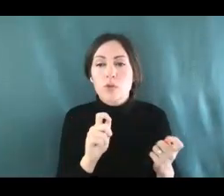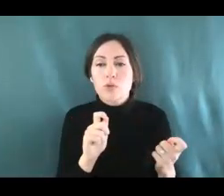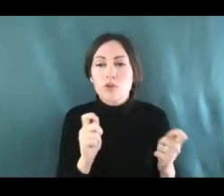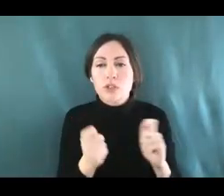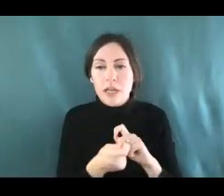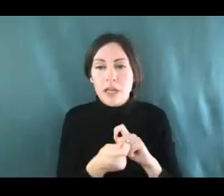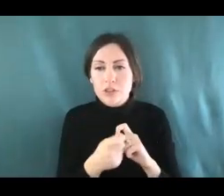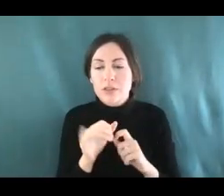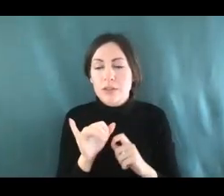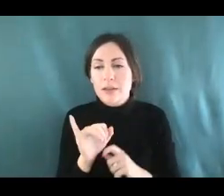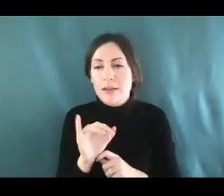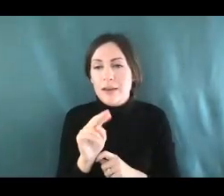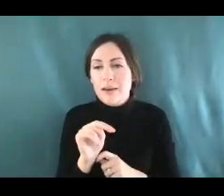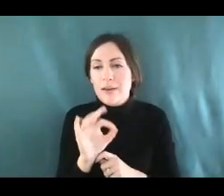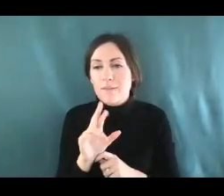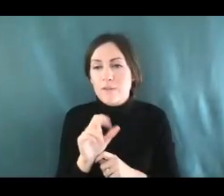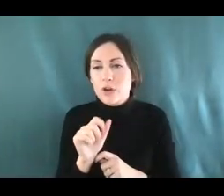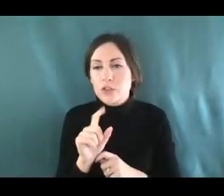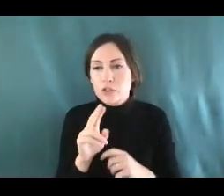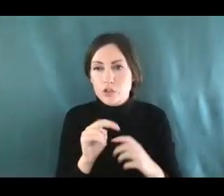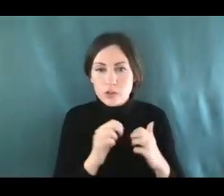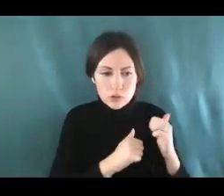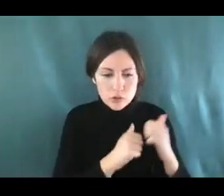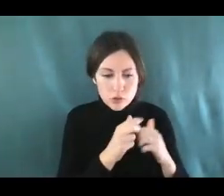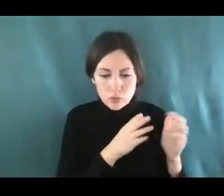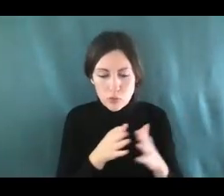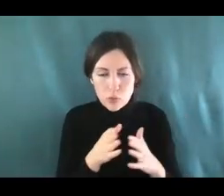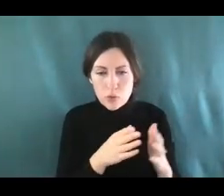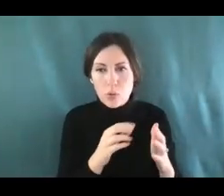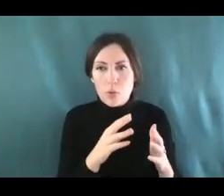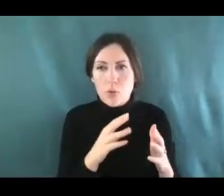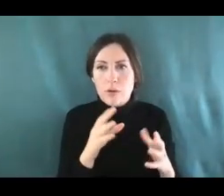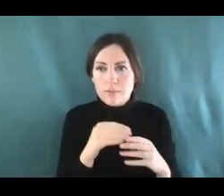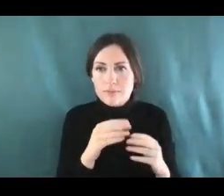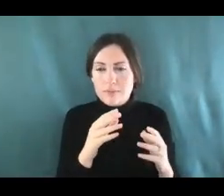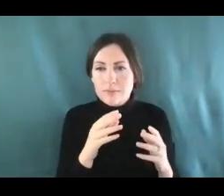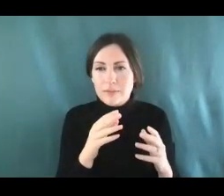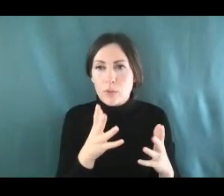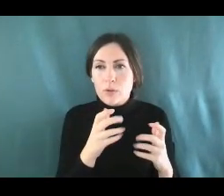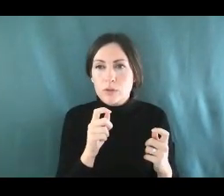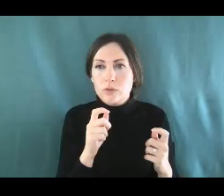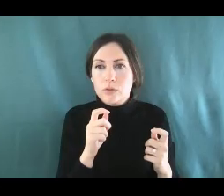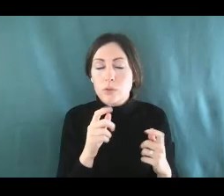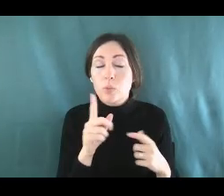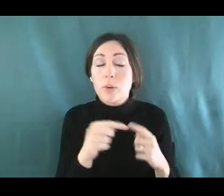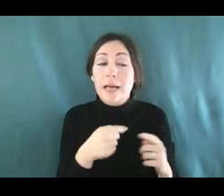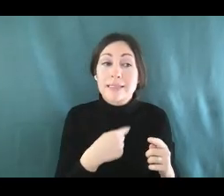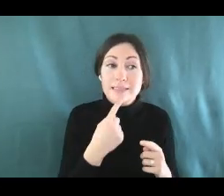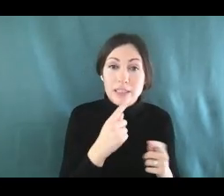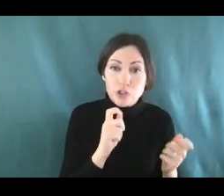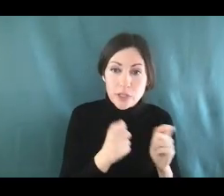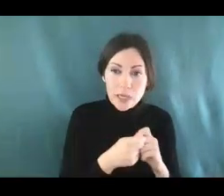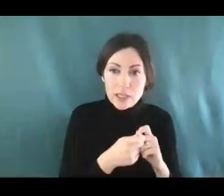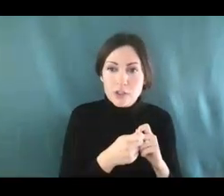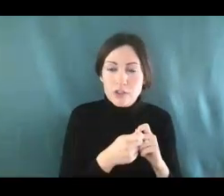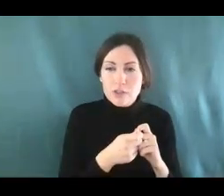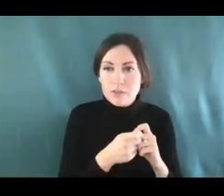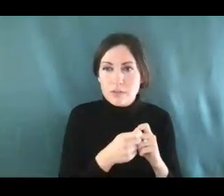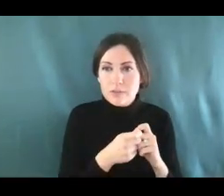or increasing education on certain things. And when I say change infrastructure, it's like